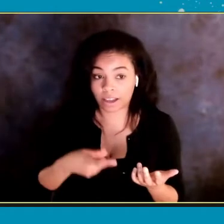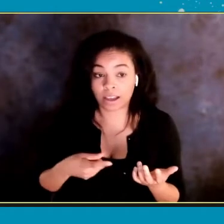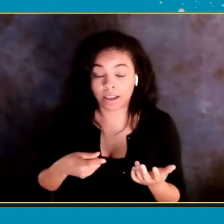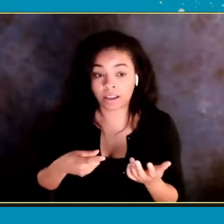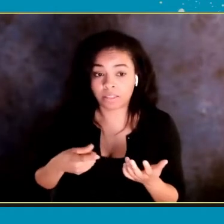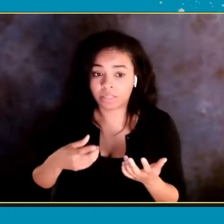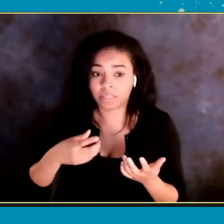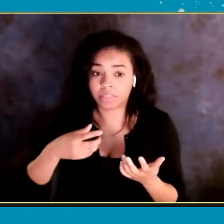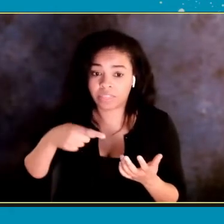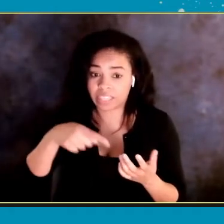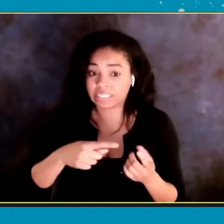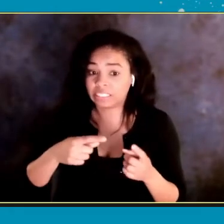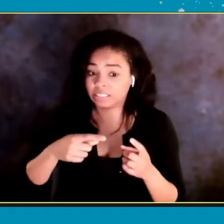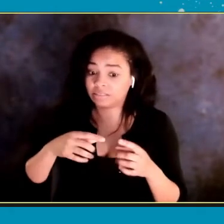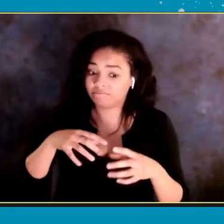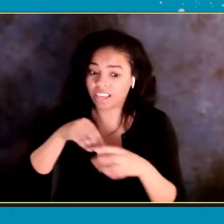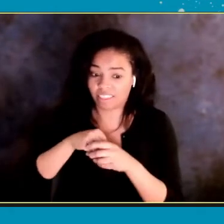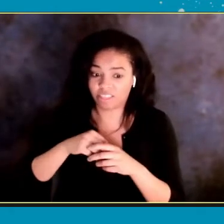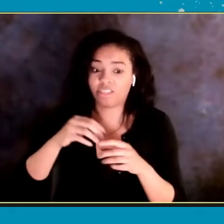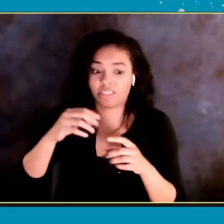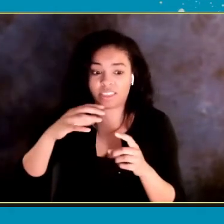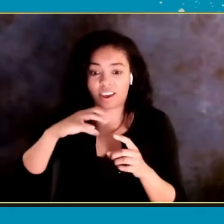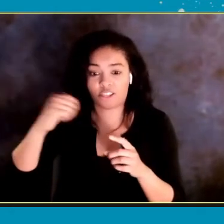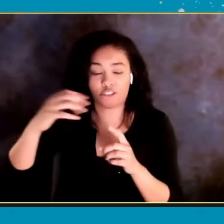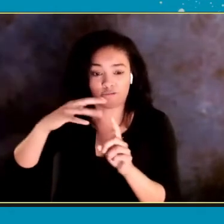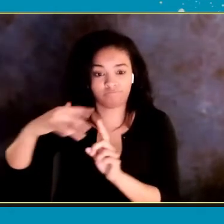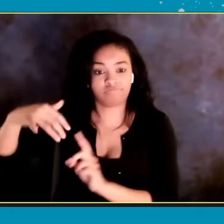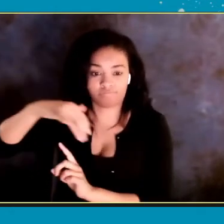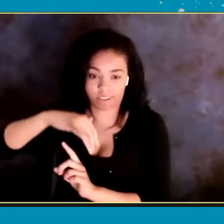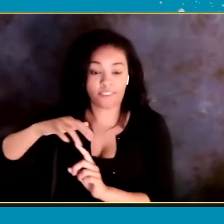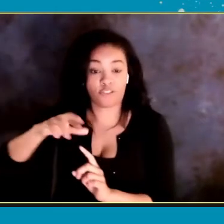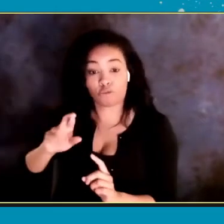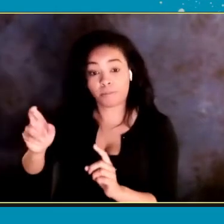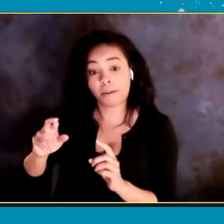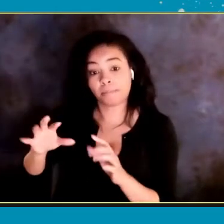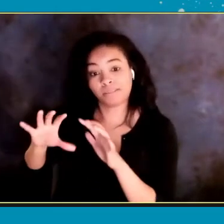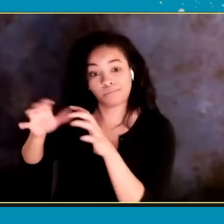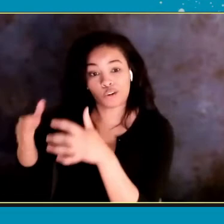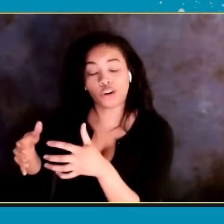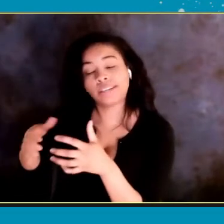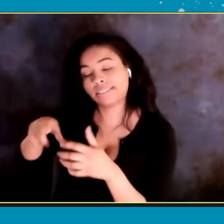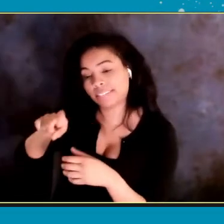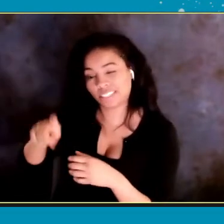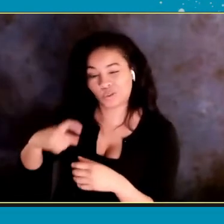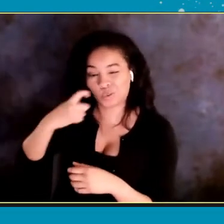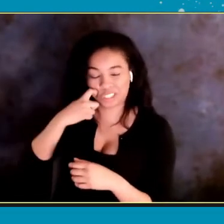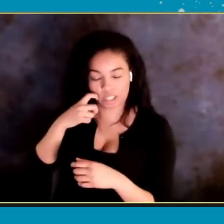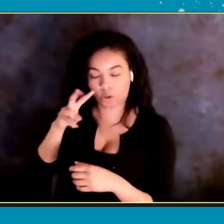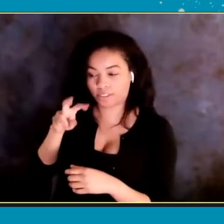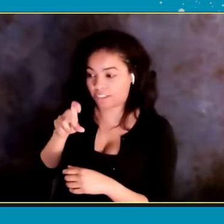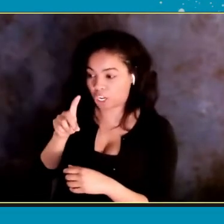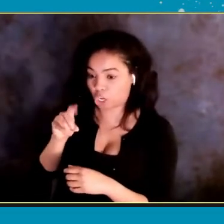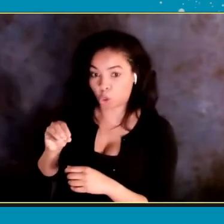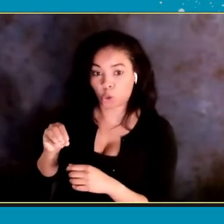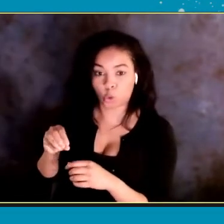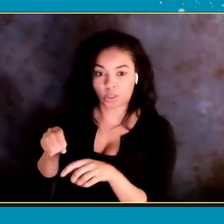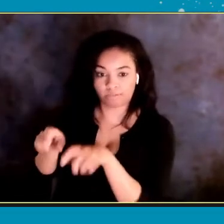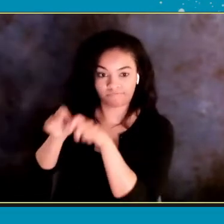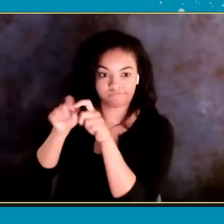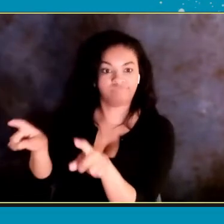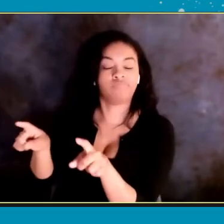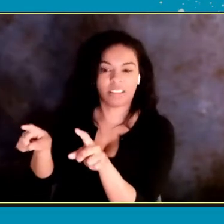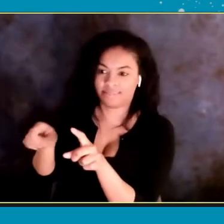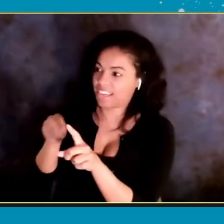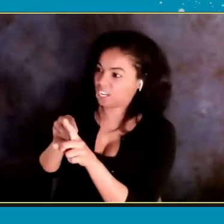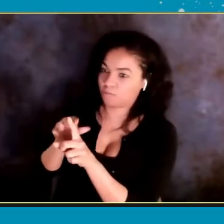context of the Republican Party in the state of Texas. And recently a video came out exposing that, stating that they